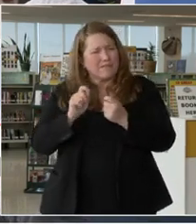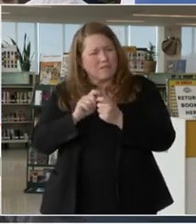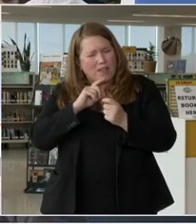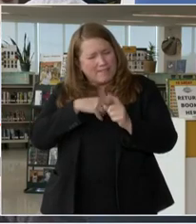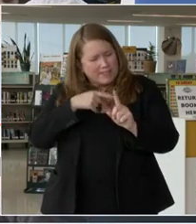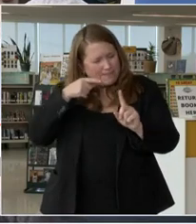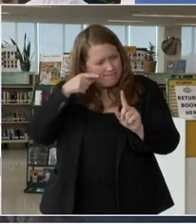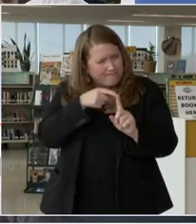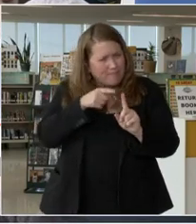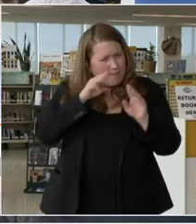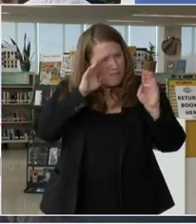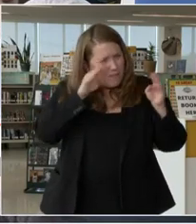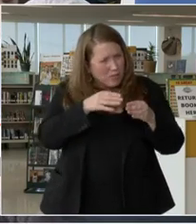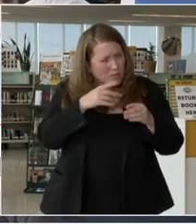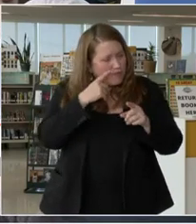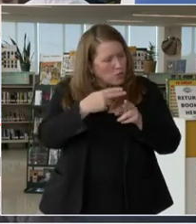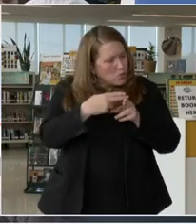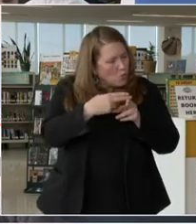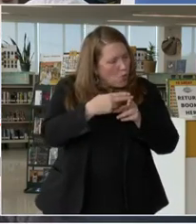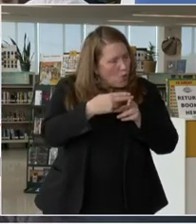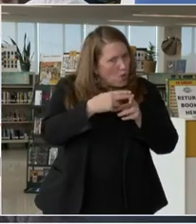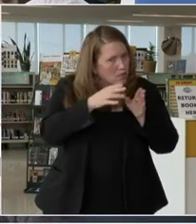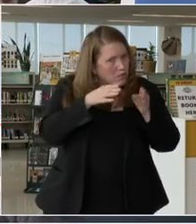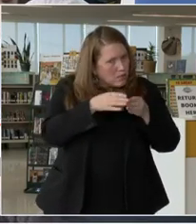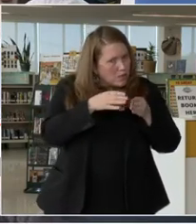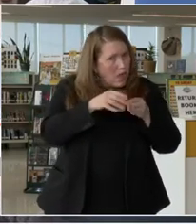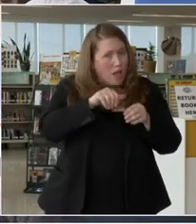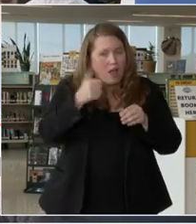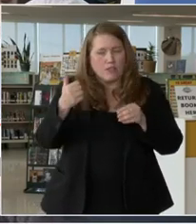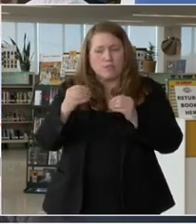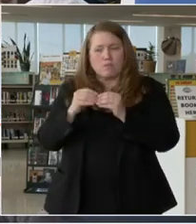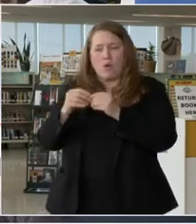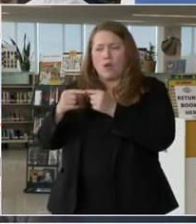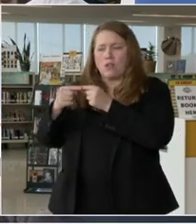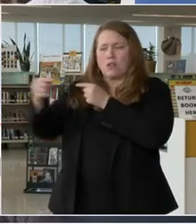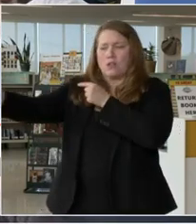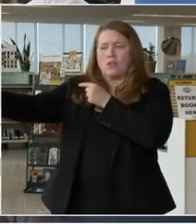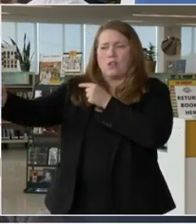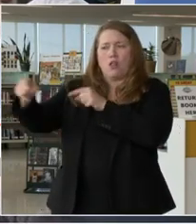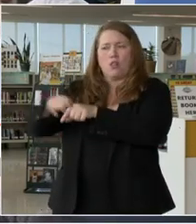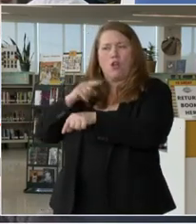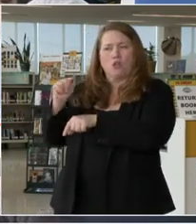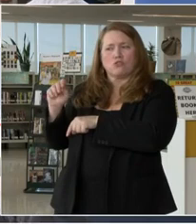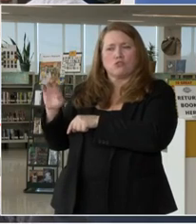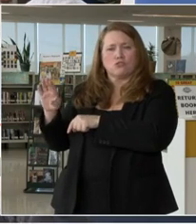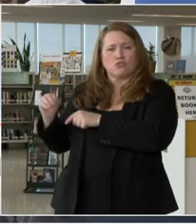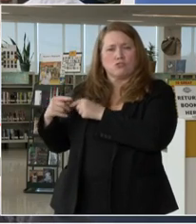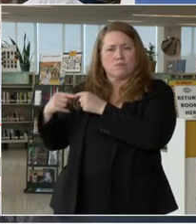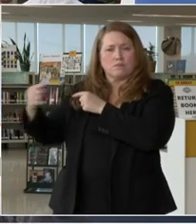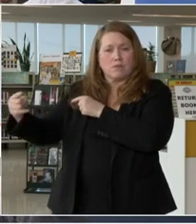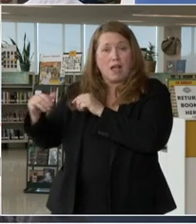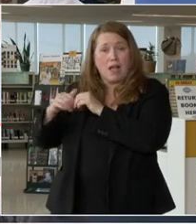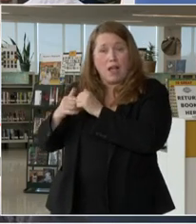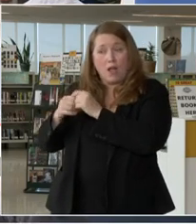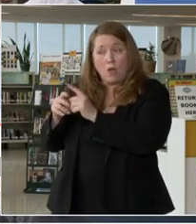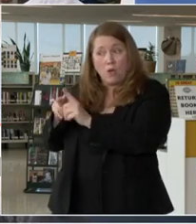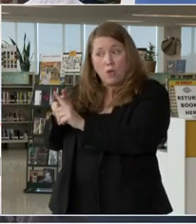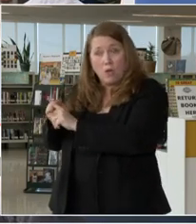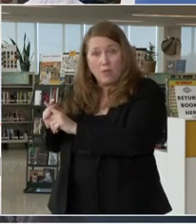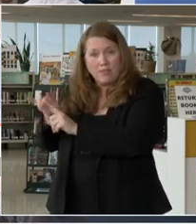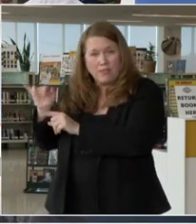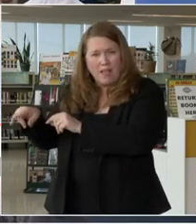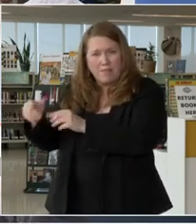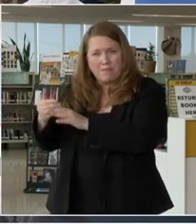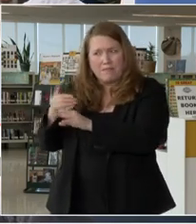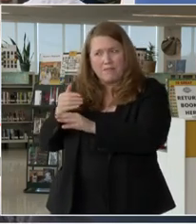the short-term problem, and others are longer-term issues. How do we get to people before they commit crimes? How do